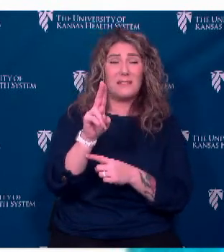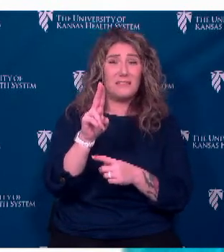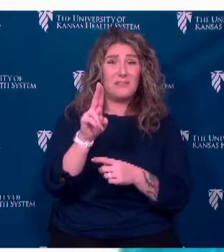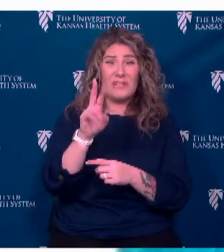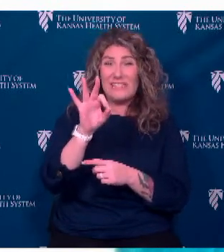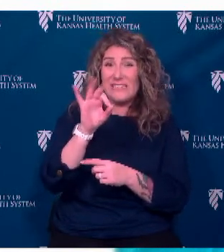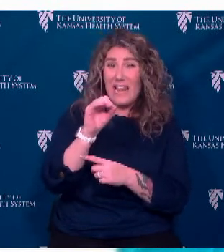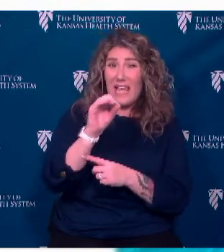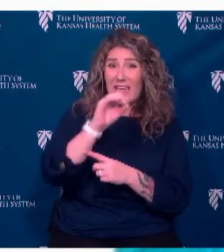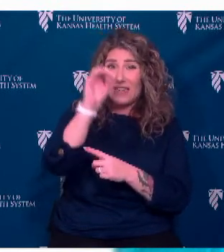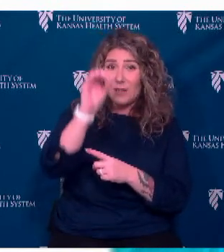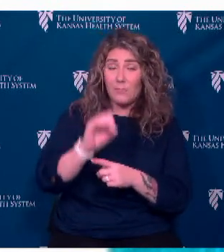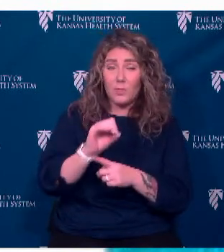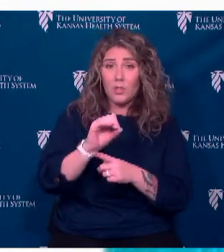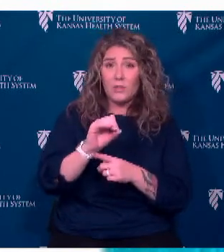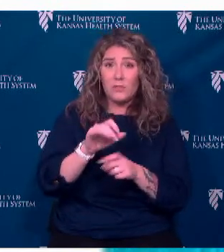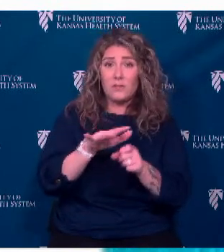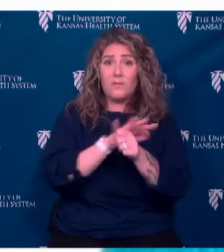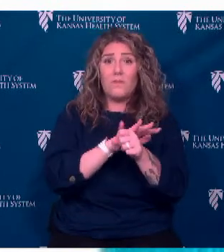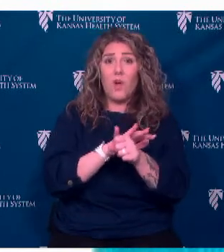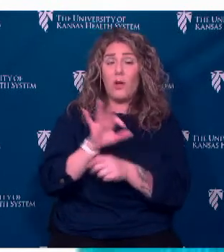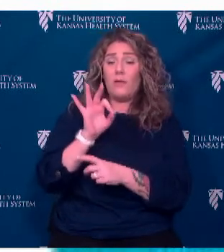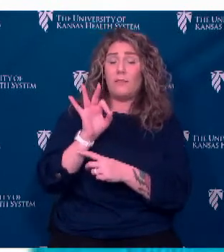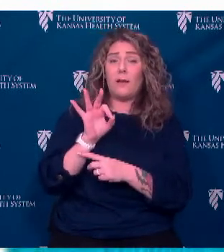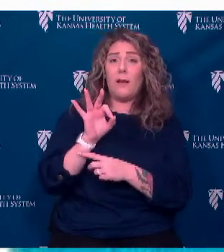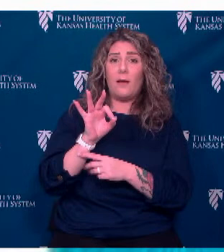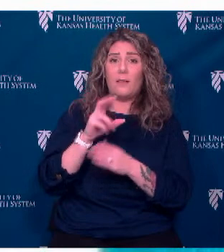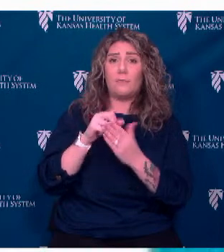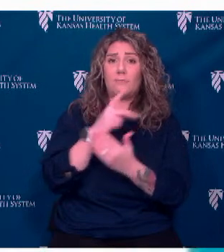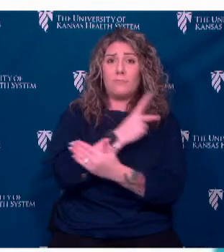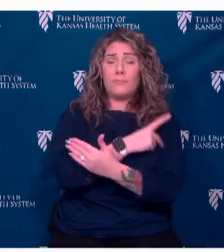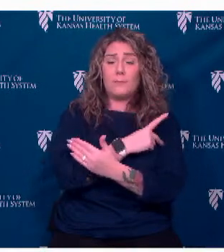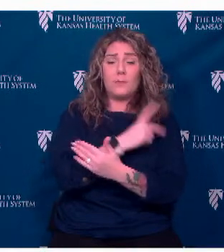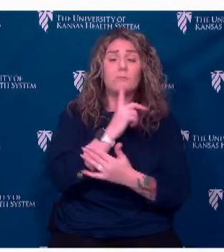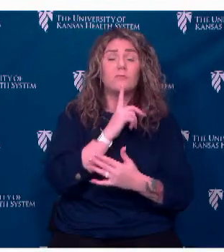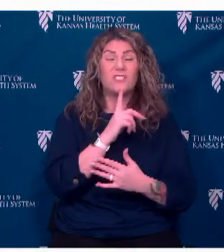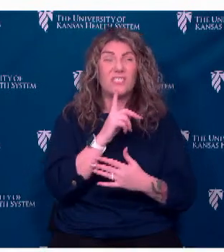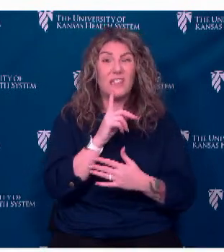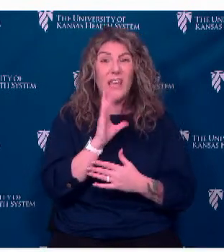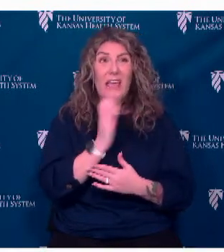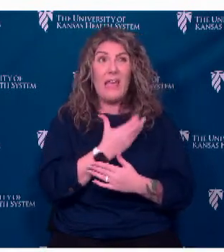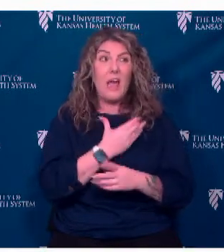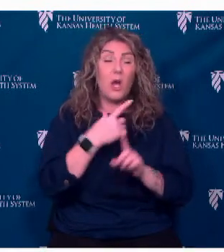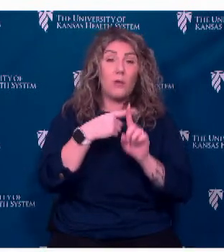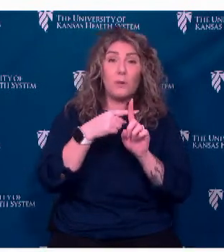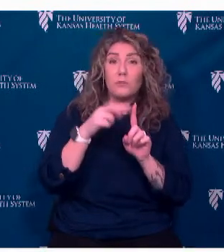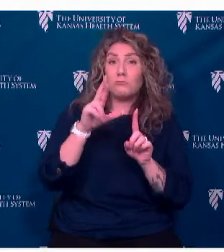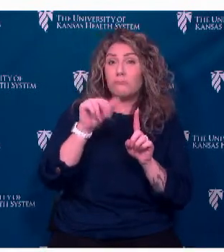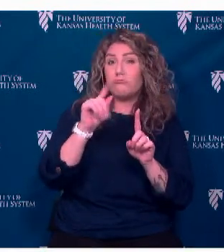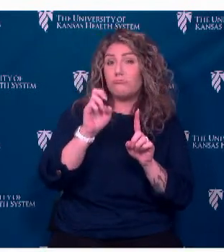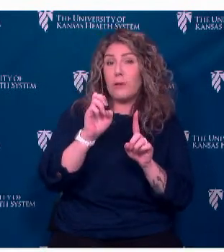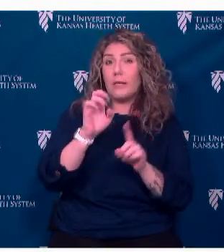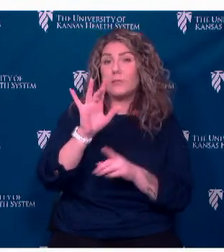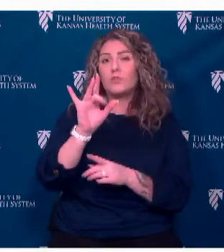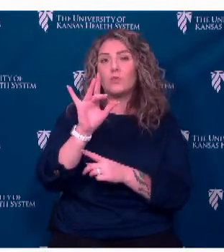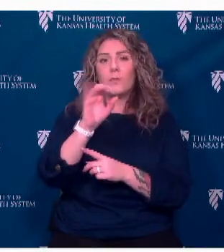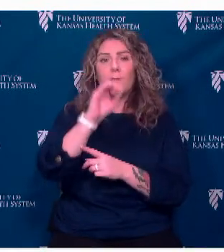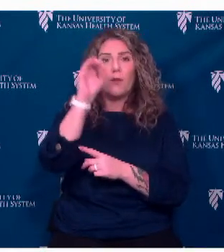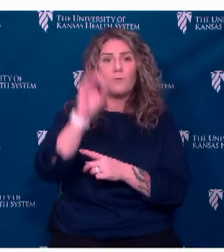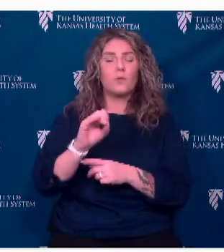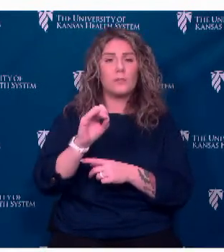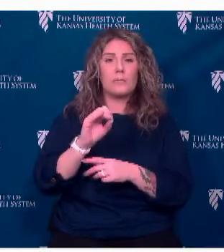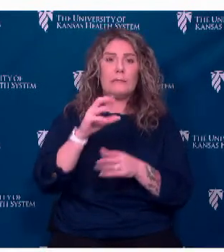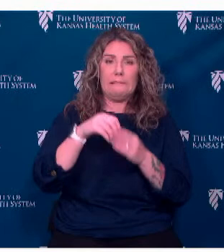9 inpatient COVID. Our positivity rate at this point is right at 25% in the